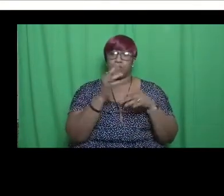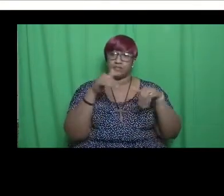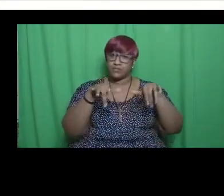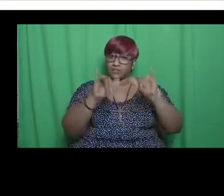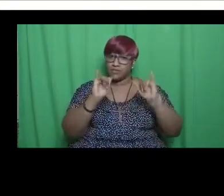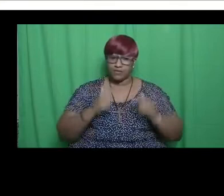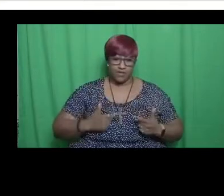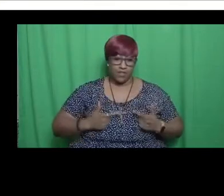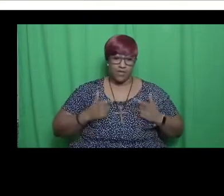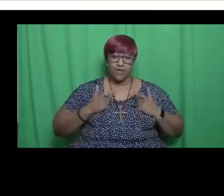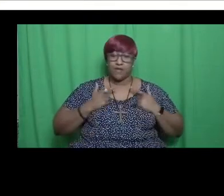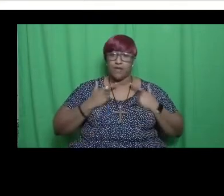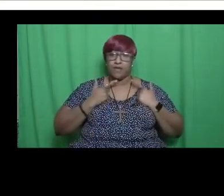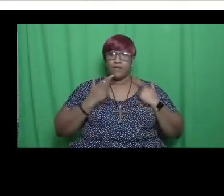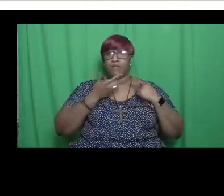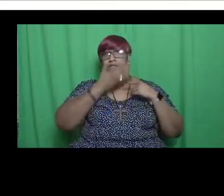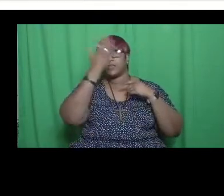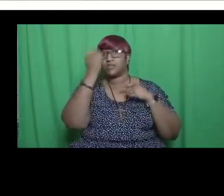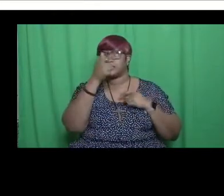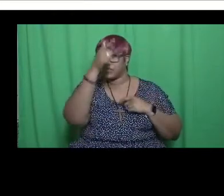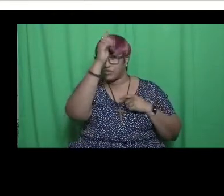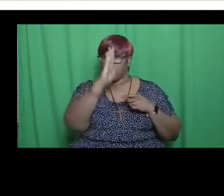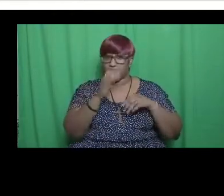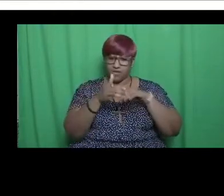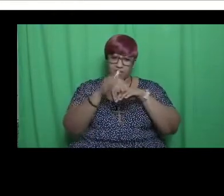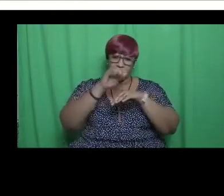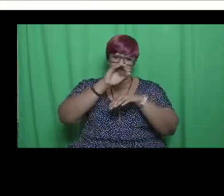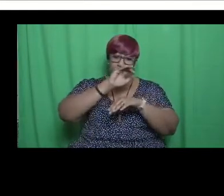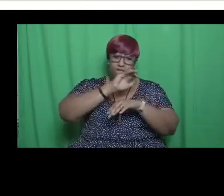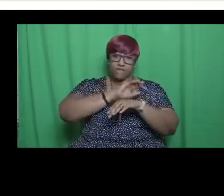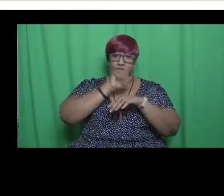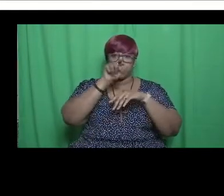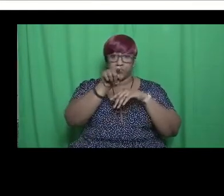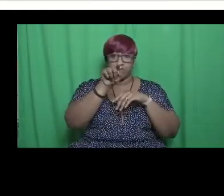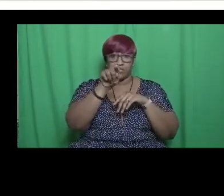still alive because God covered you.